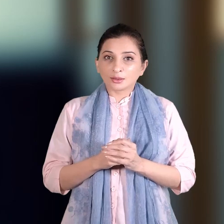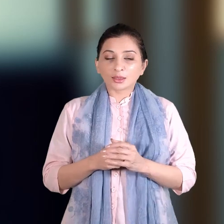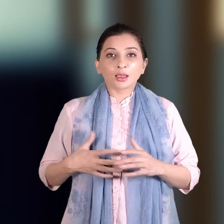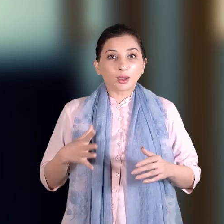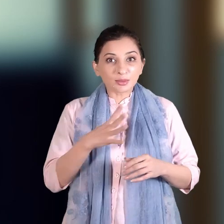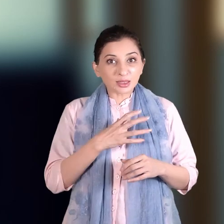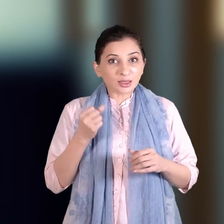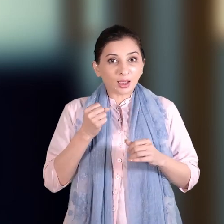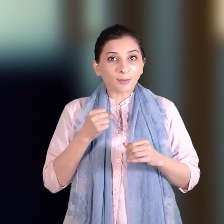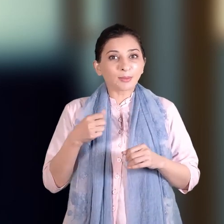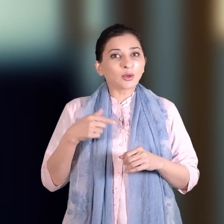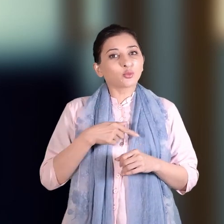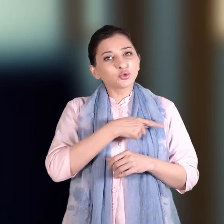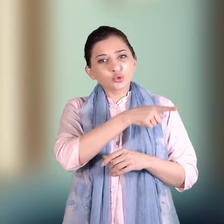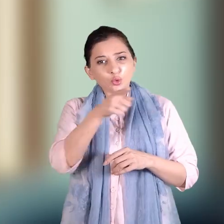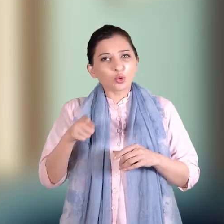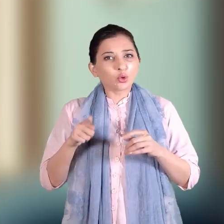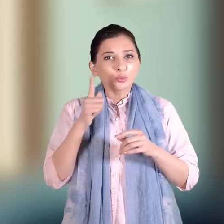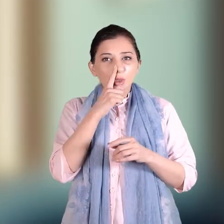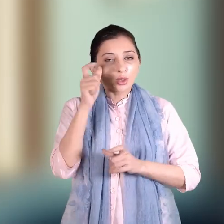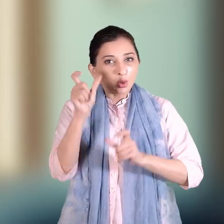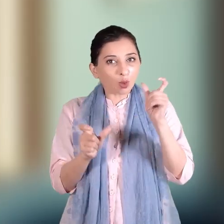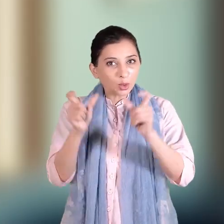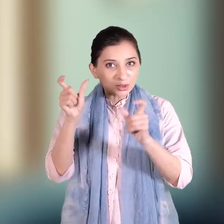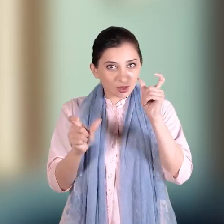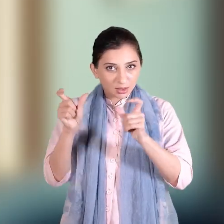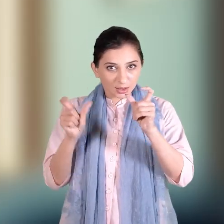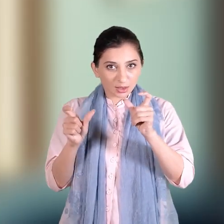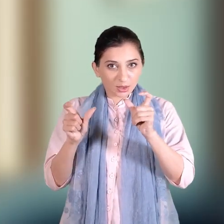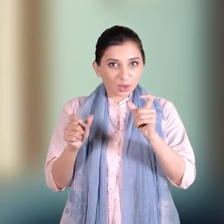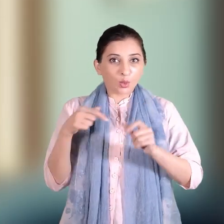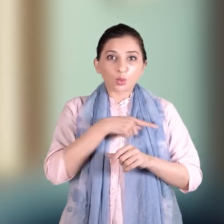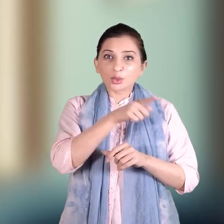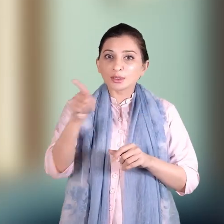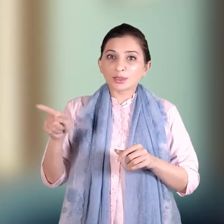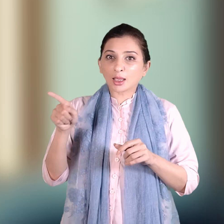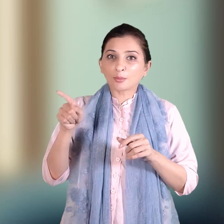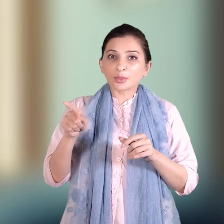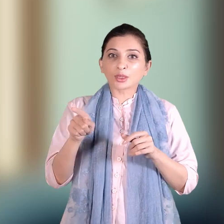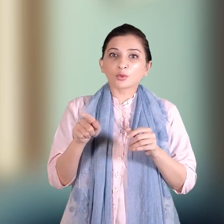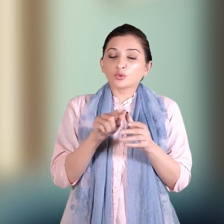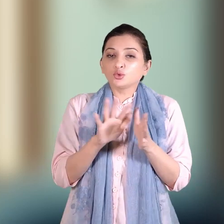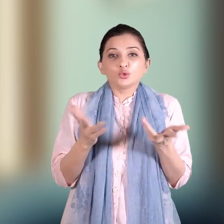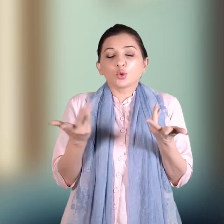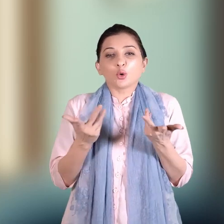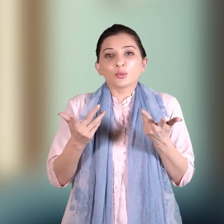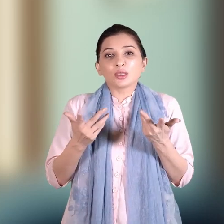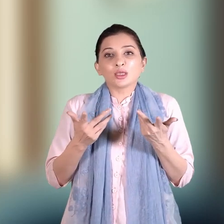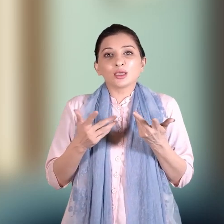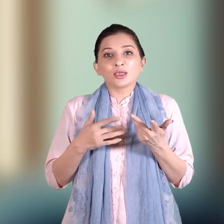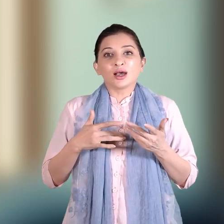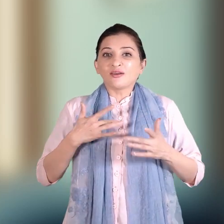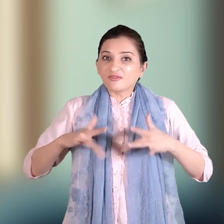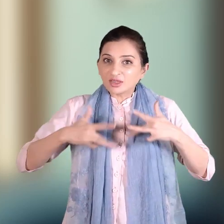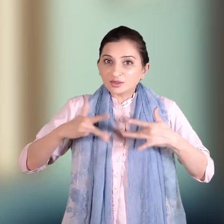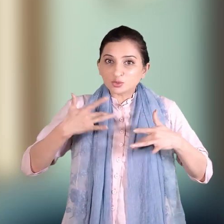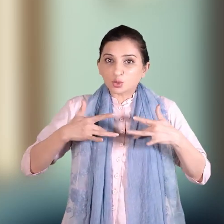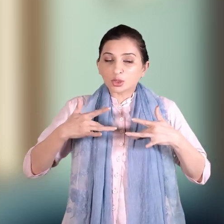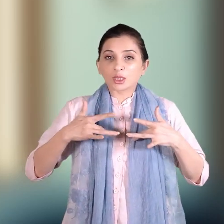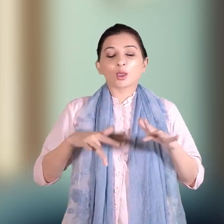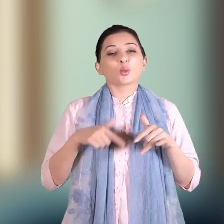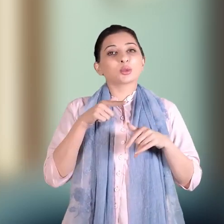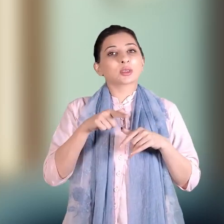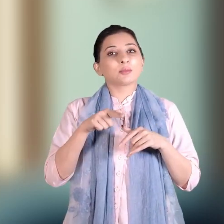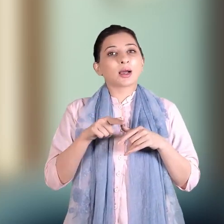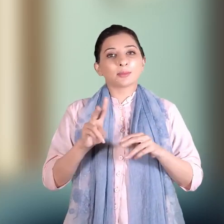unpack the experience. One of the most common struggles that I've heard during my practice is